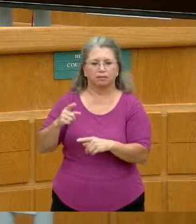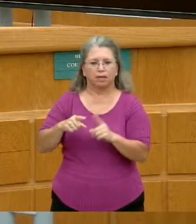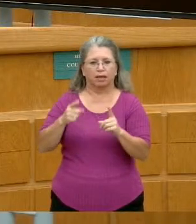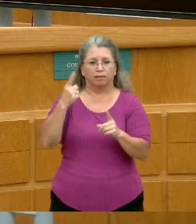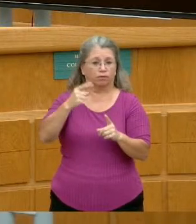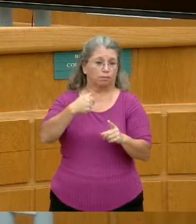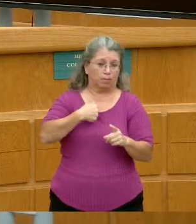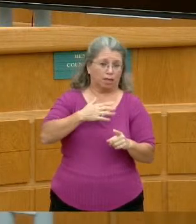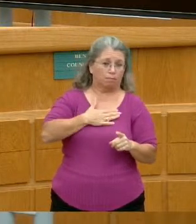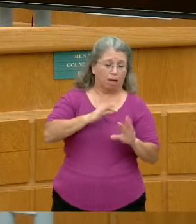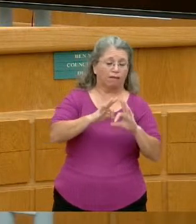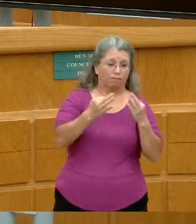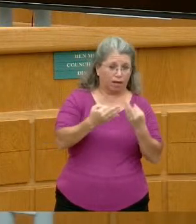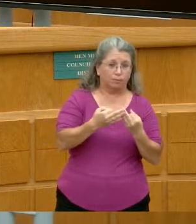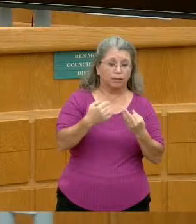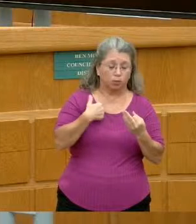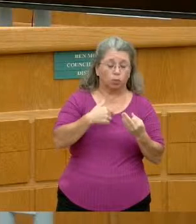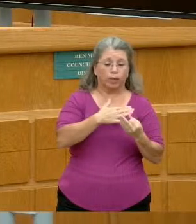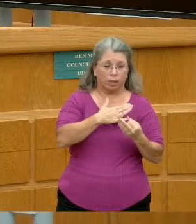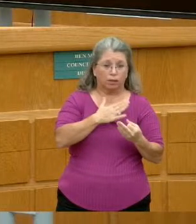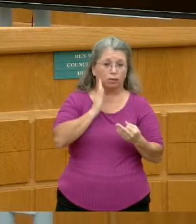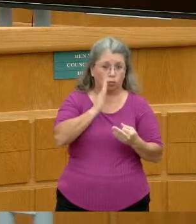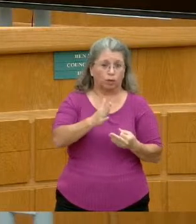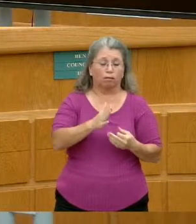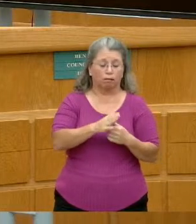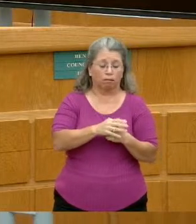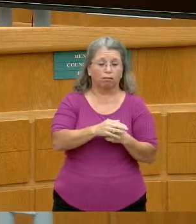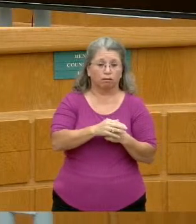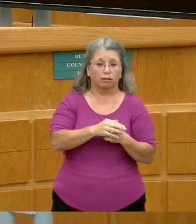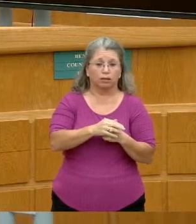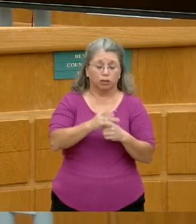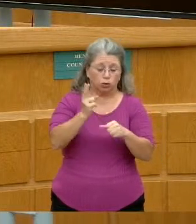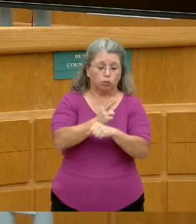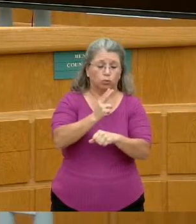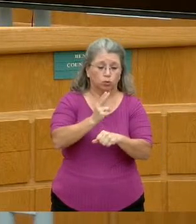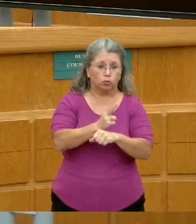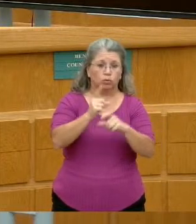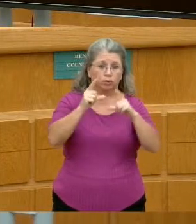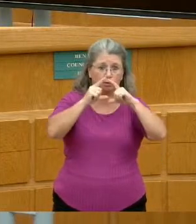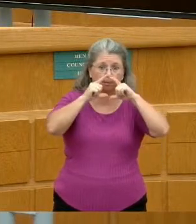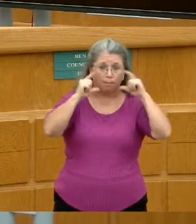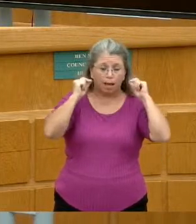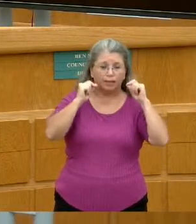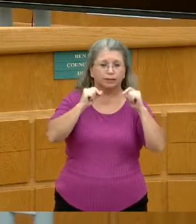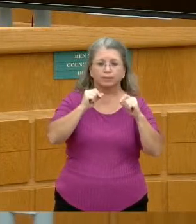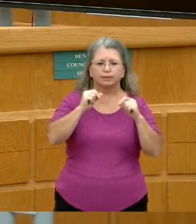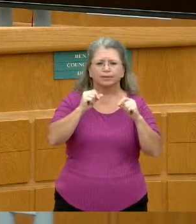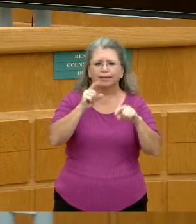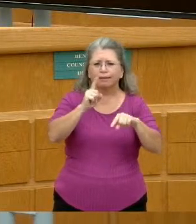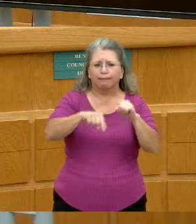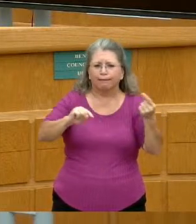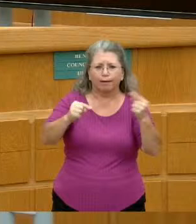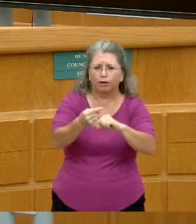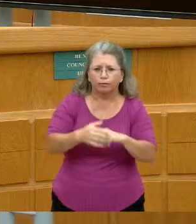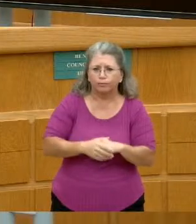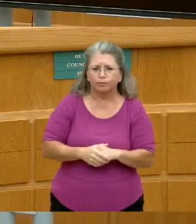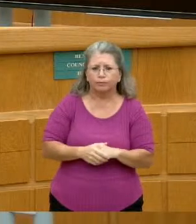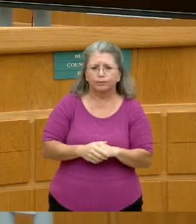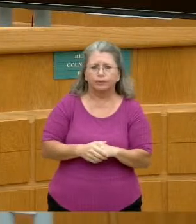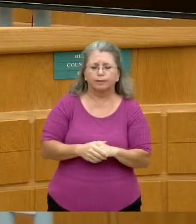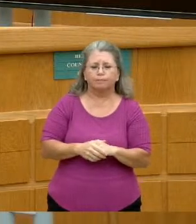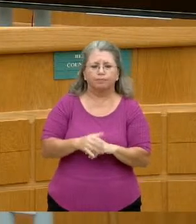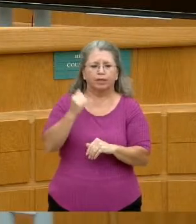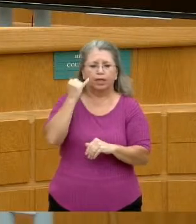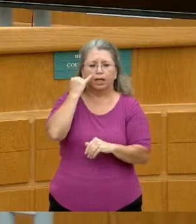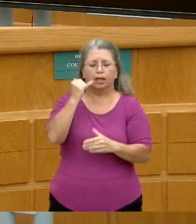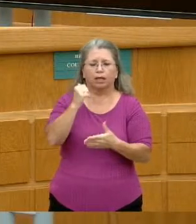and my family, I'm going to err on the side of caution and use the masks. I don't think it will hurt. And if it